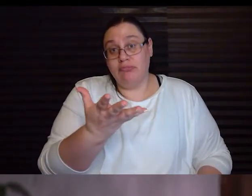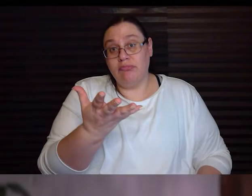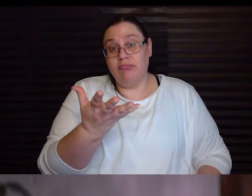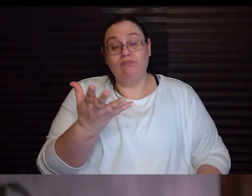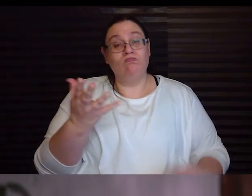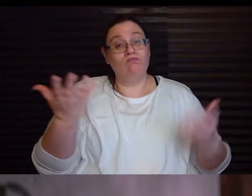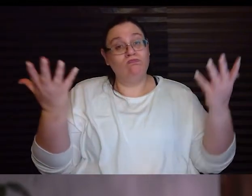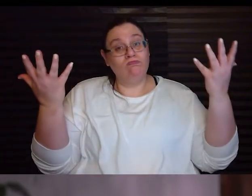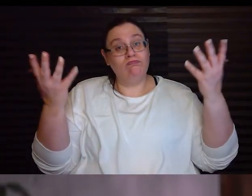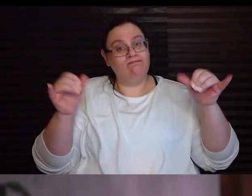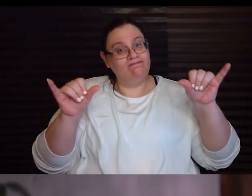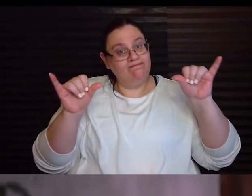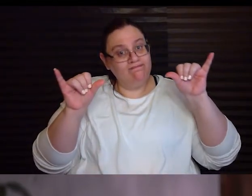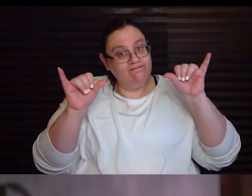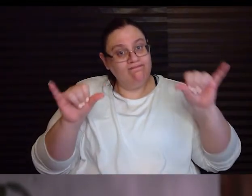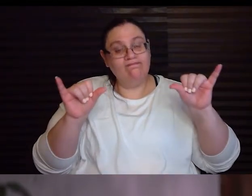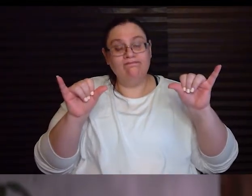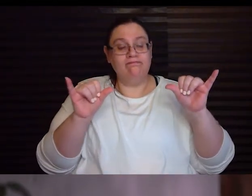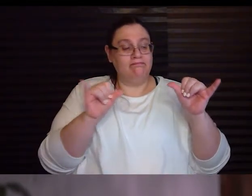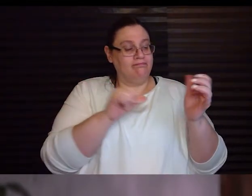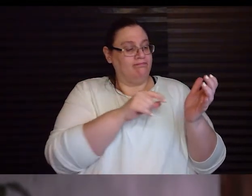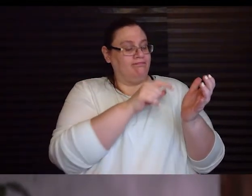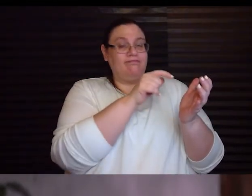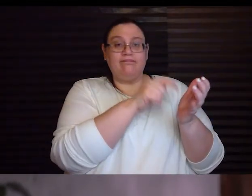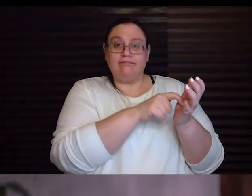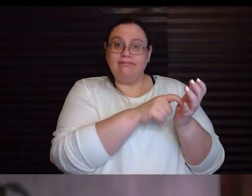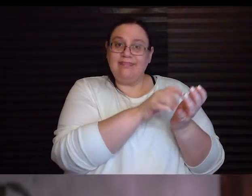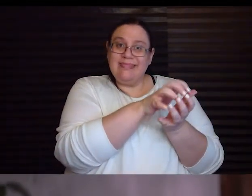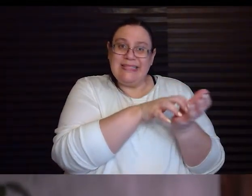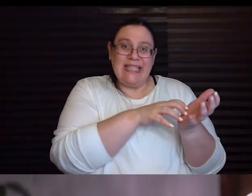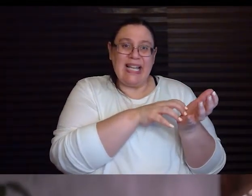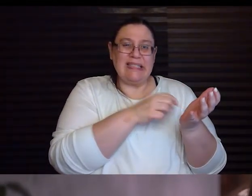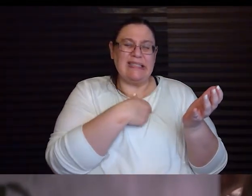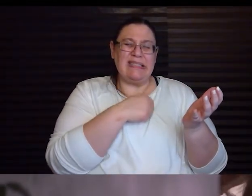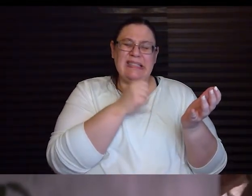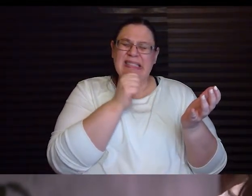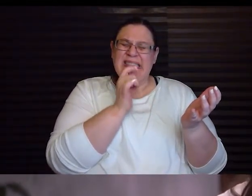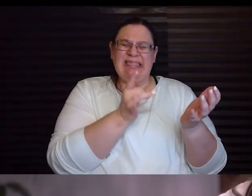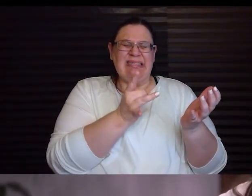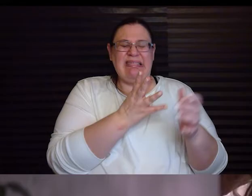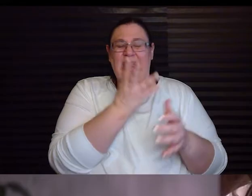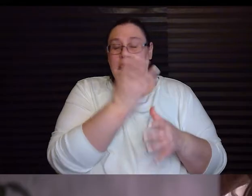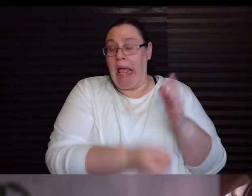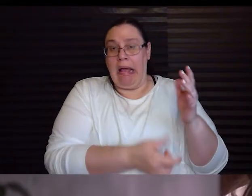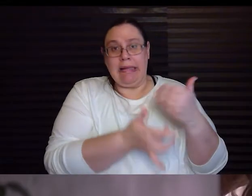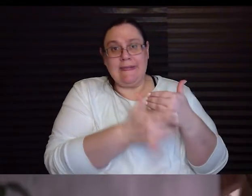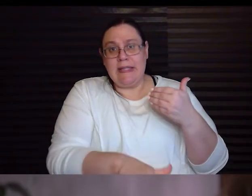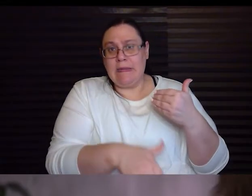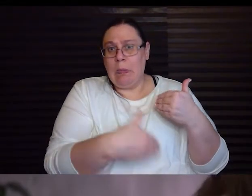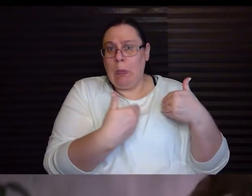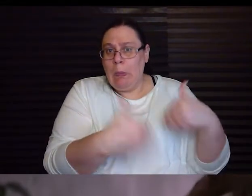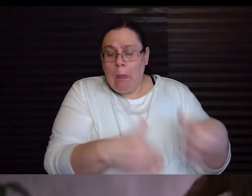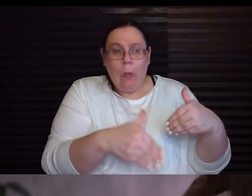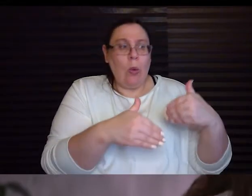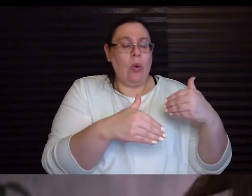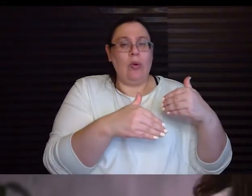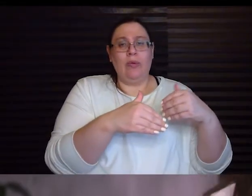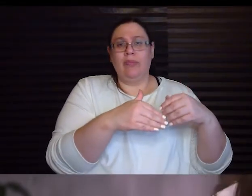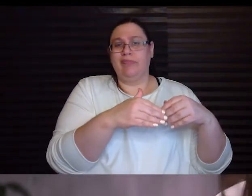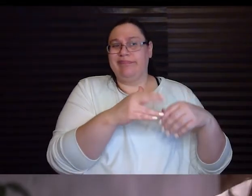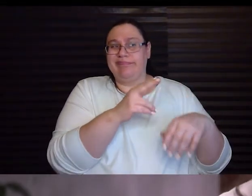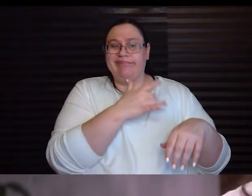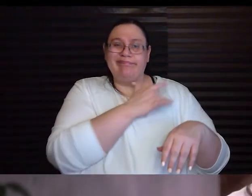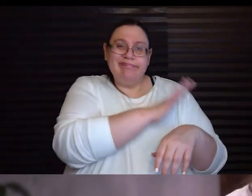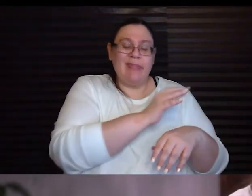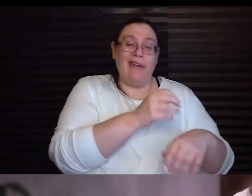even still, even when this text evidences a painful lack of sensitivity to the nature of